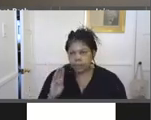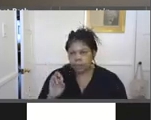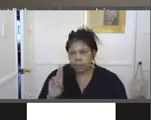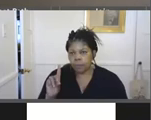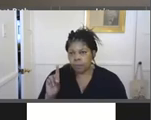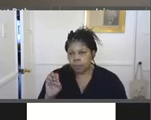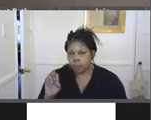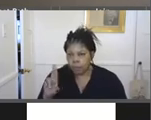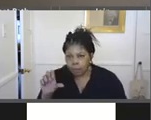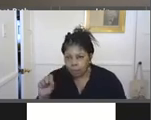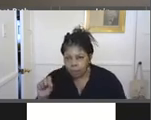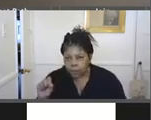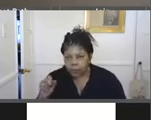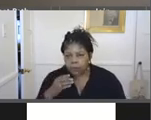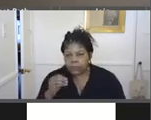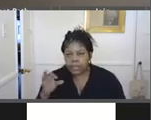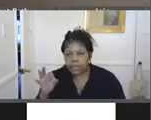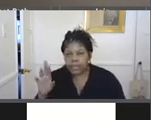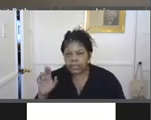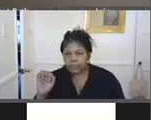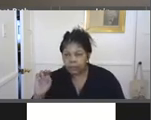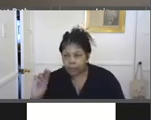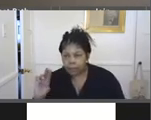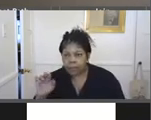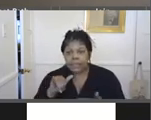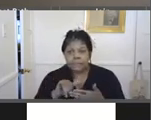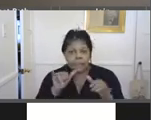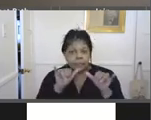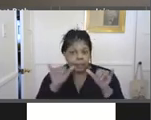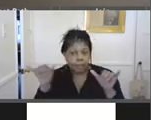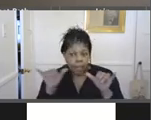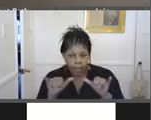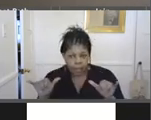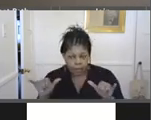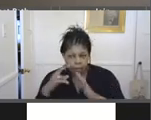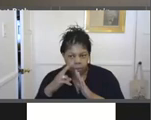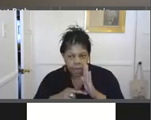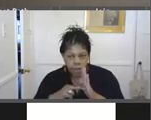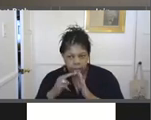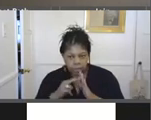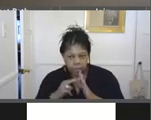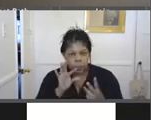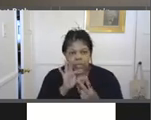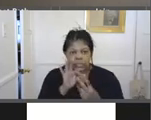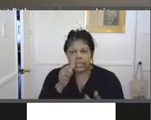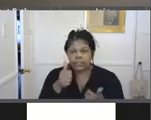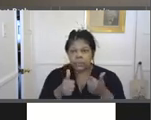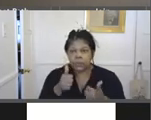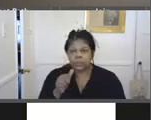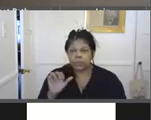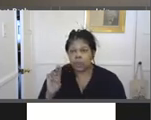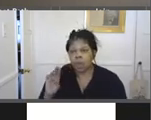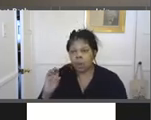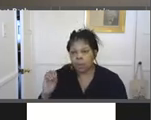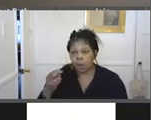So this is our pattern brush, but it's borders and frames. And what we want to select is mahogany here. And